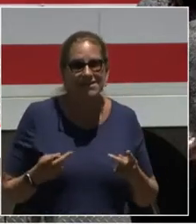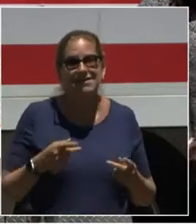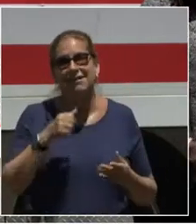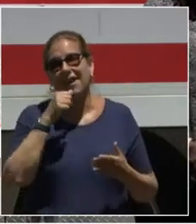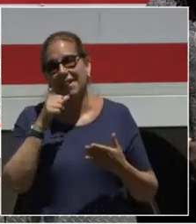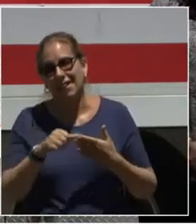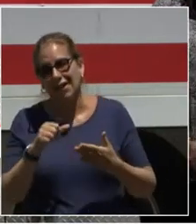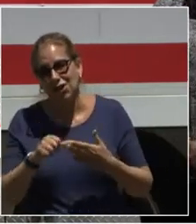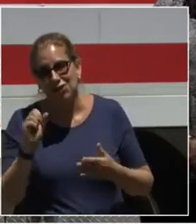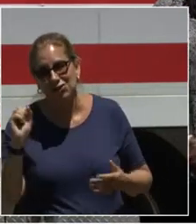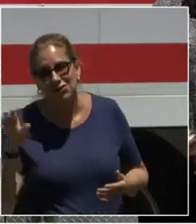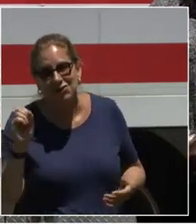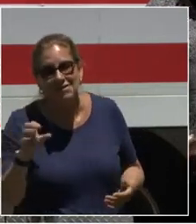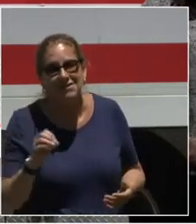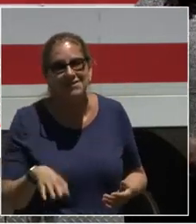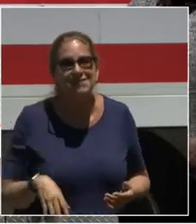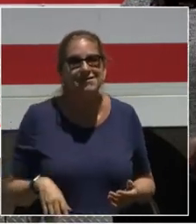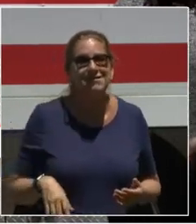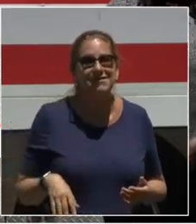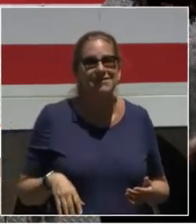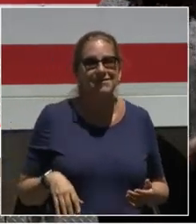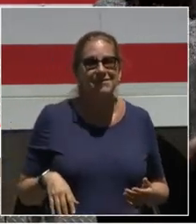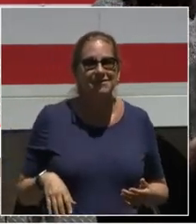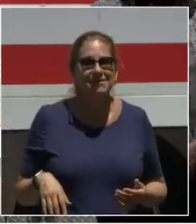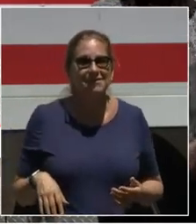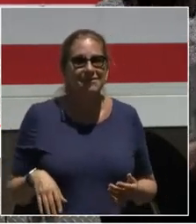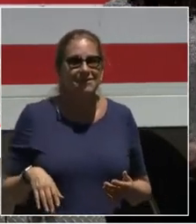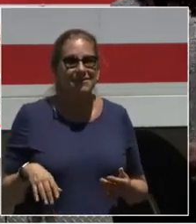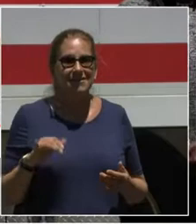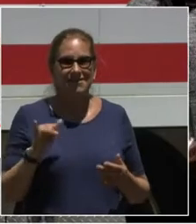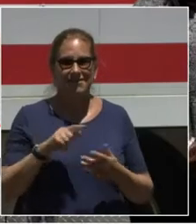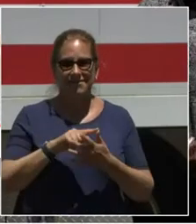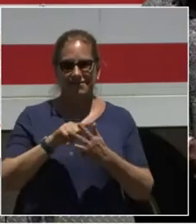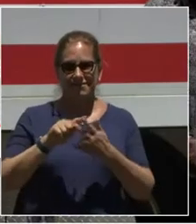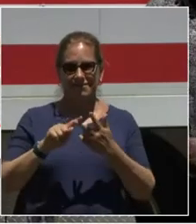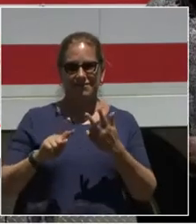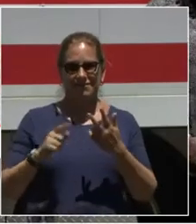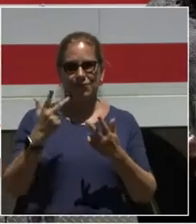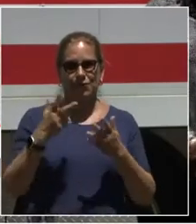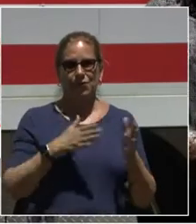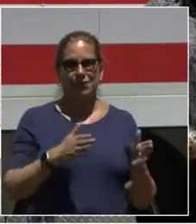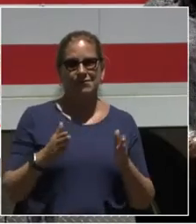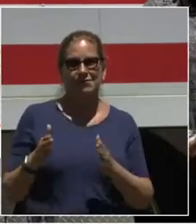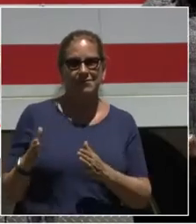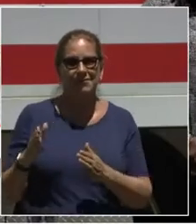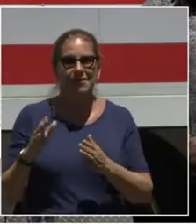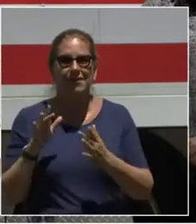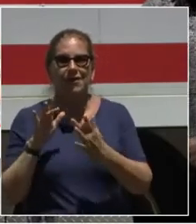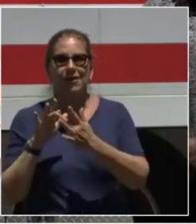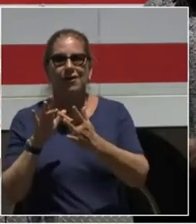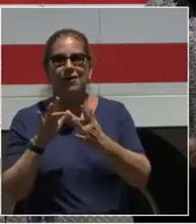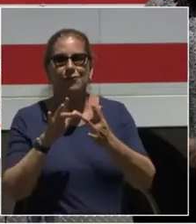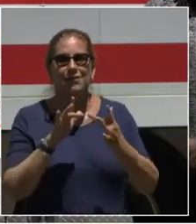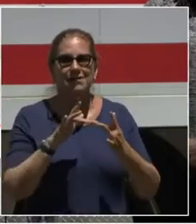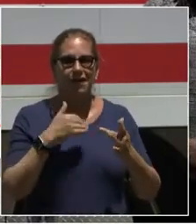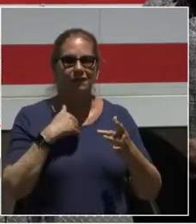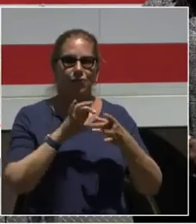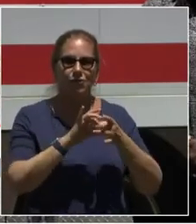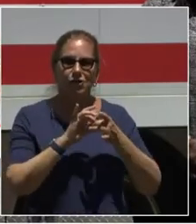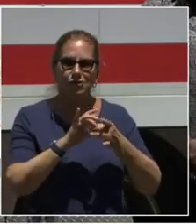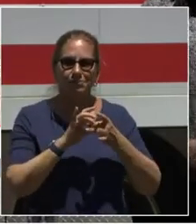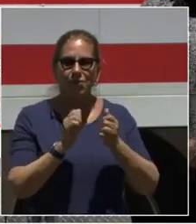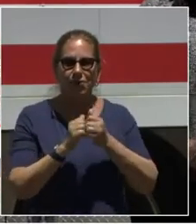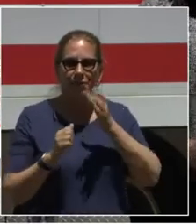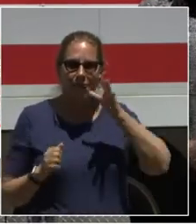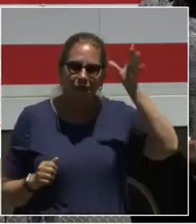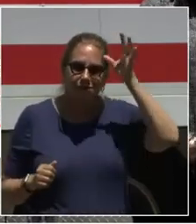the family in addition to phone calls. And also we have relationships with our parents and our teachers. And